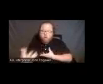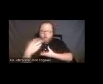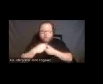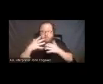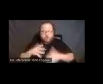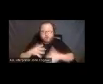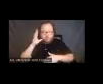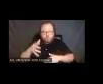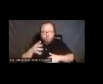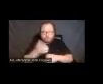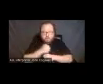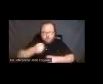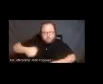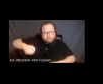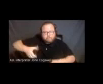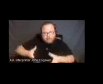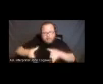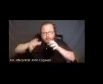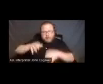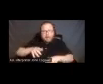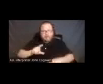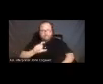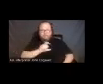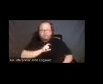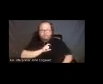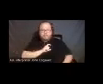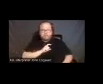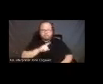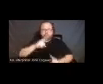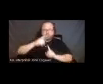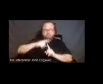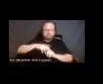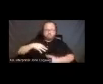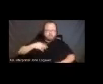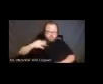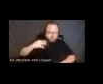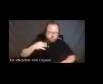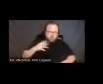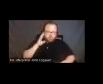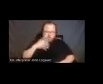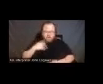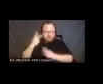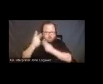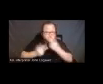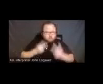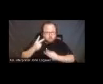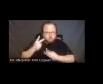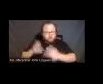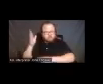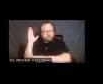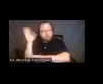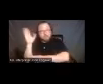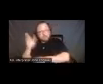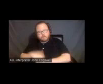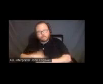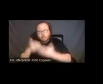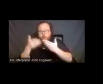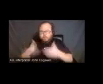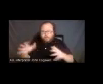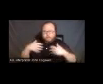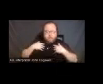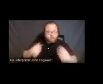goodie bag, a race medal, a t-shirt. There will be guest speakers. Public health